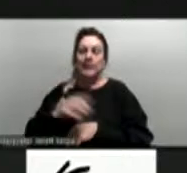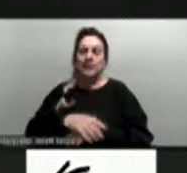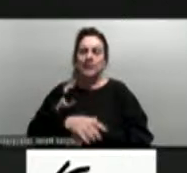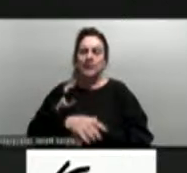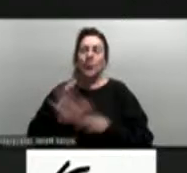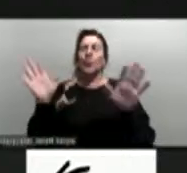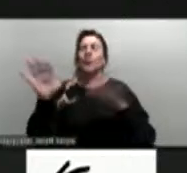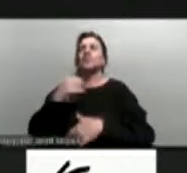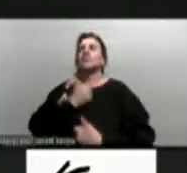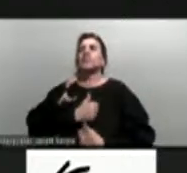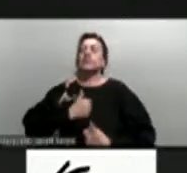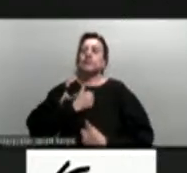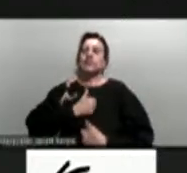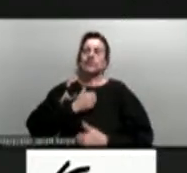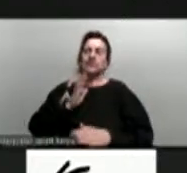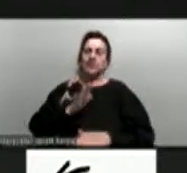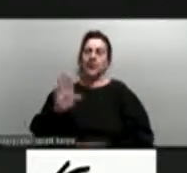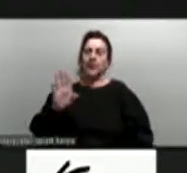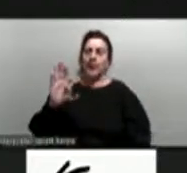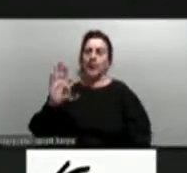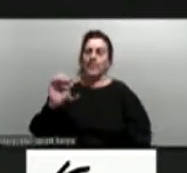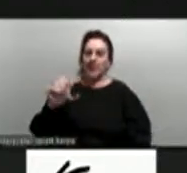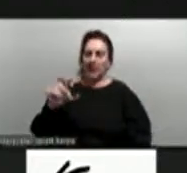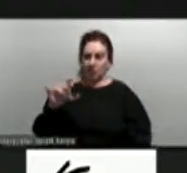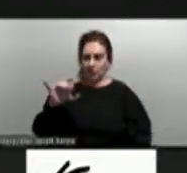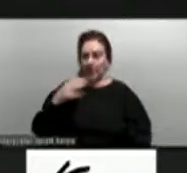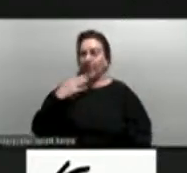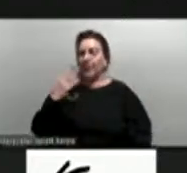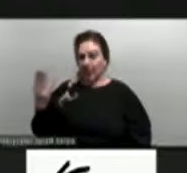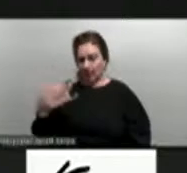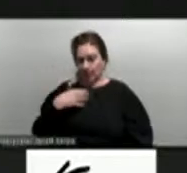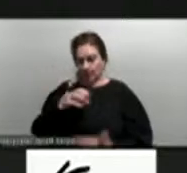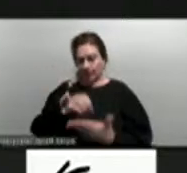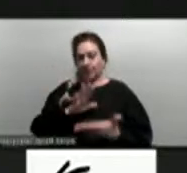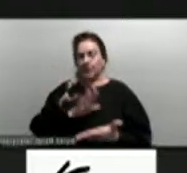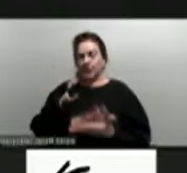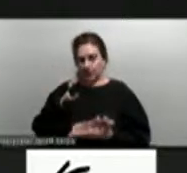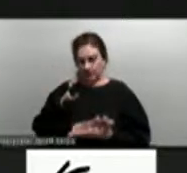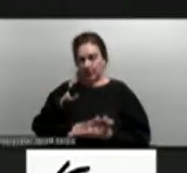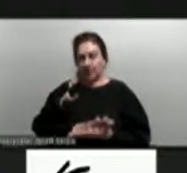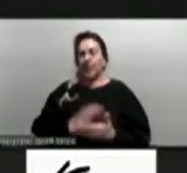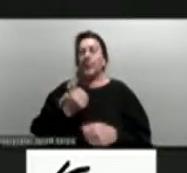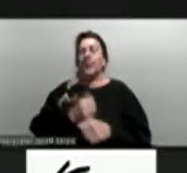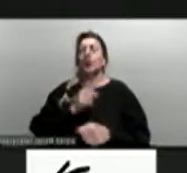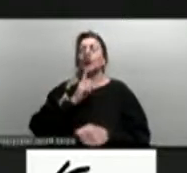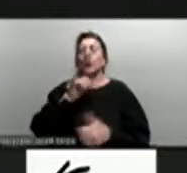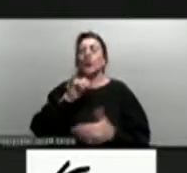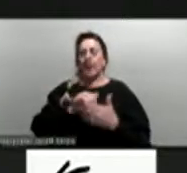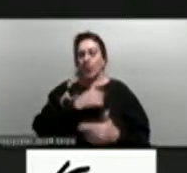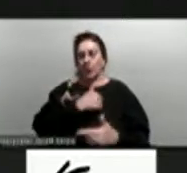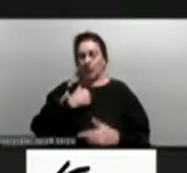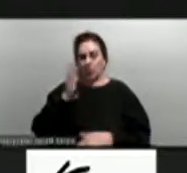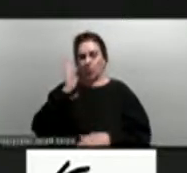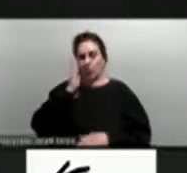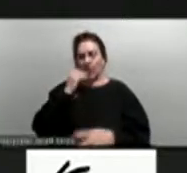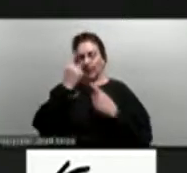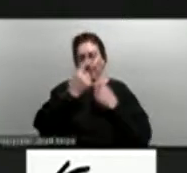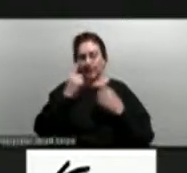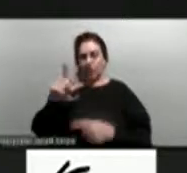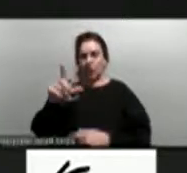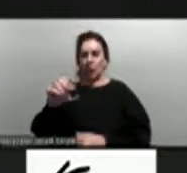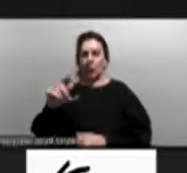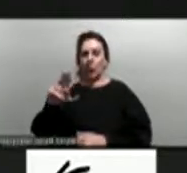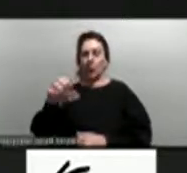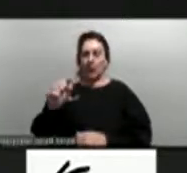Apologies on that. Beatrice, thank you for your comments. They're noted for the record. We will make sure that the Lotus House and